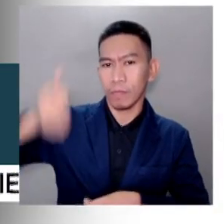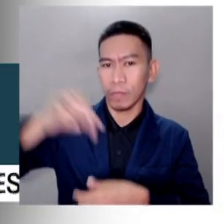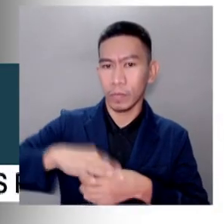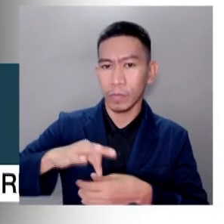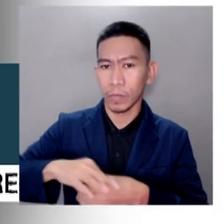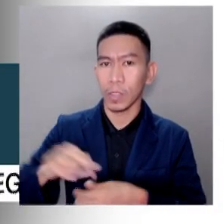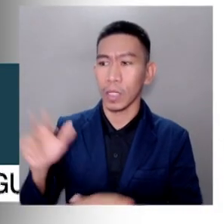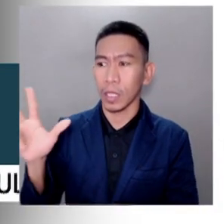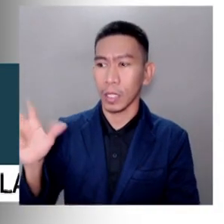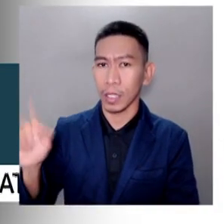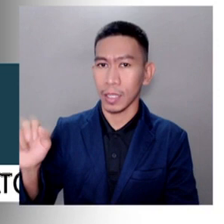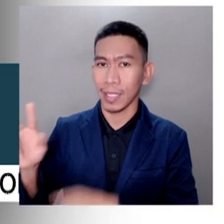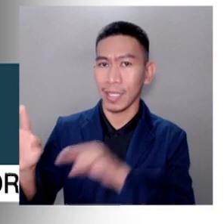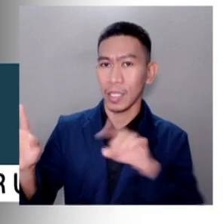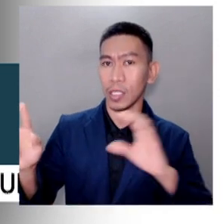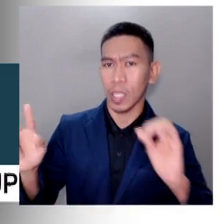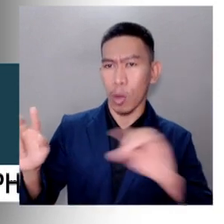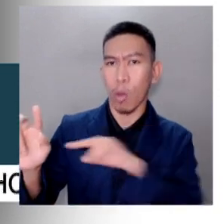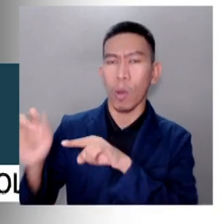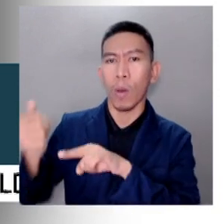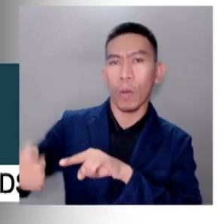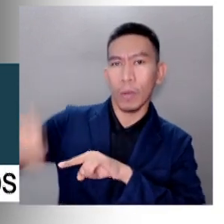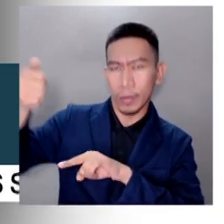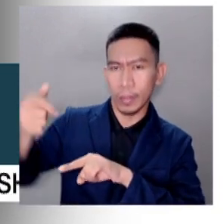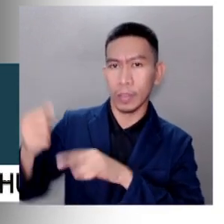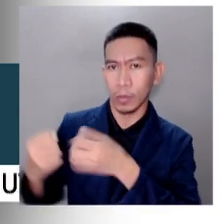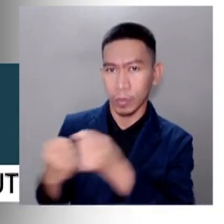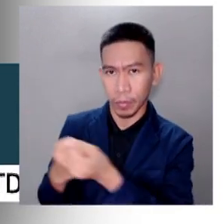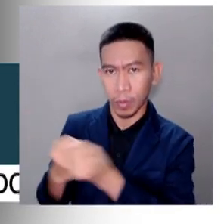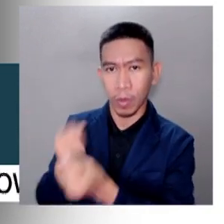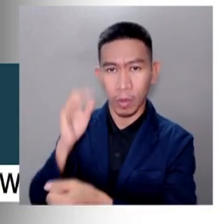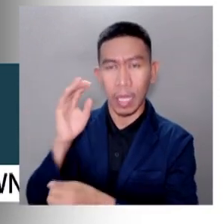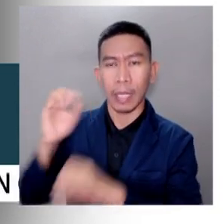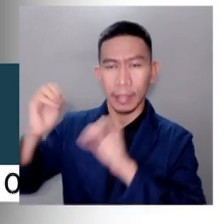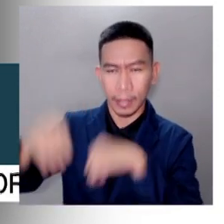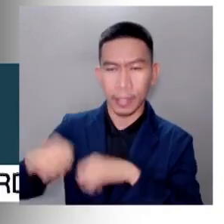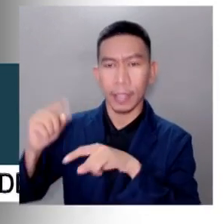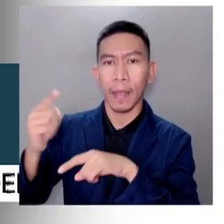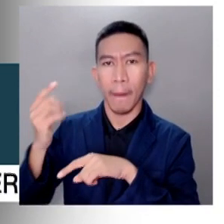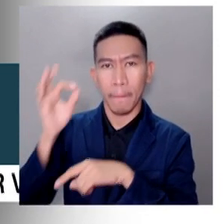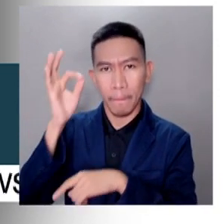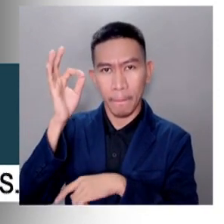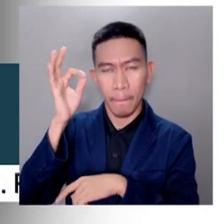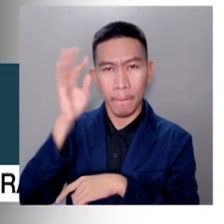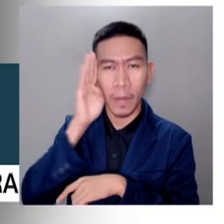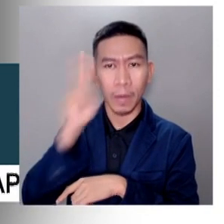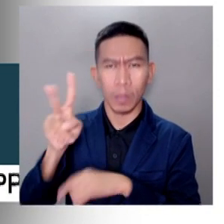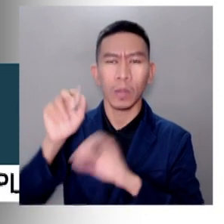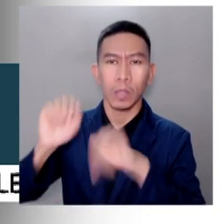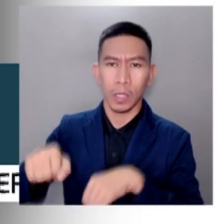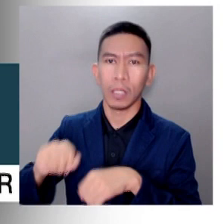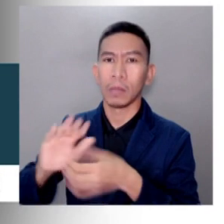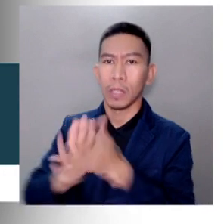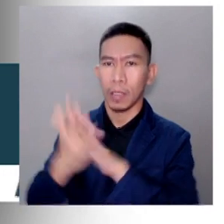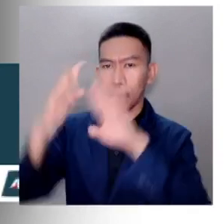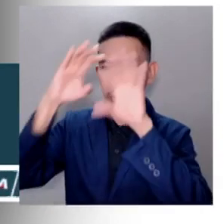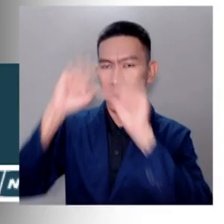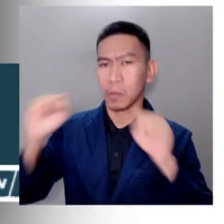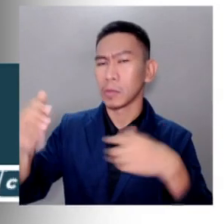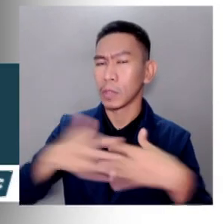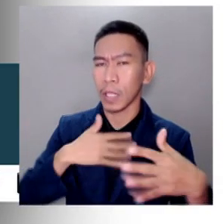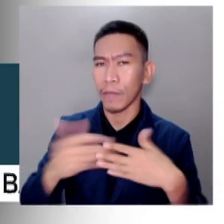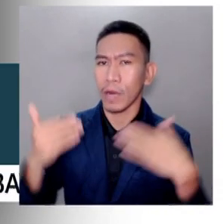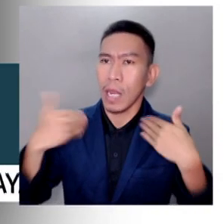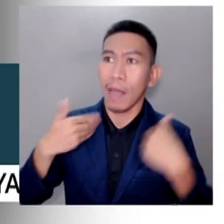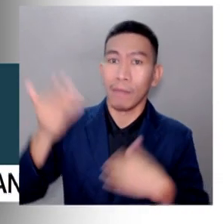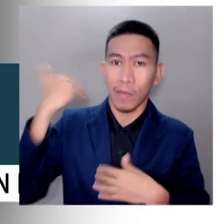13-0, declaring Marcos is eligible to run and be elected to public office despite his conviction in a tax case. The